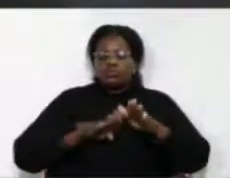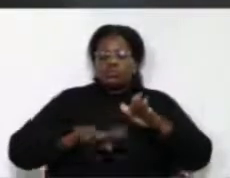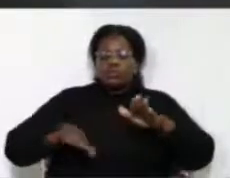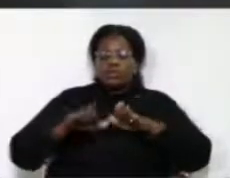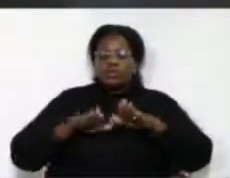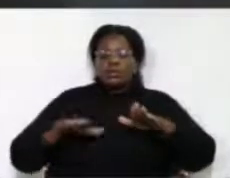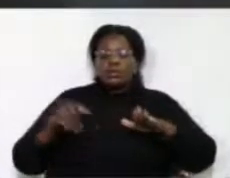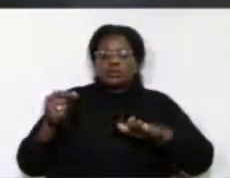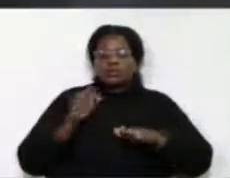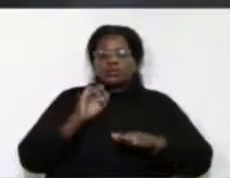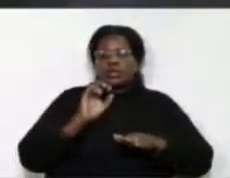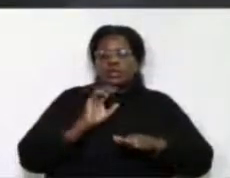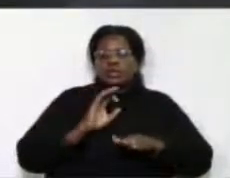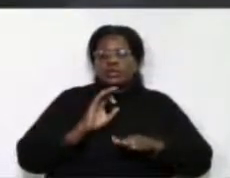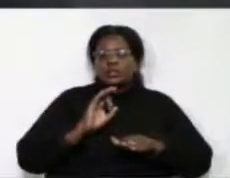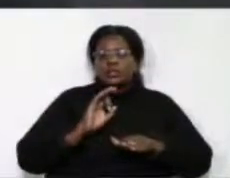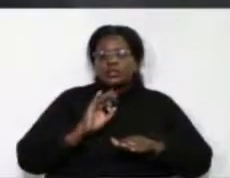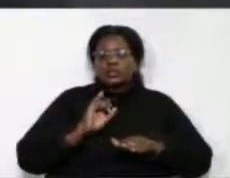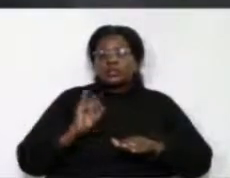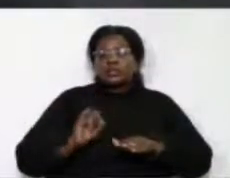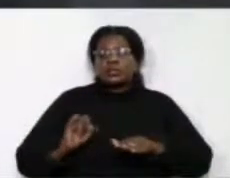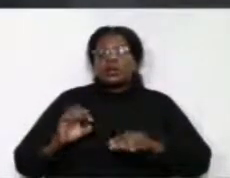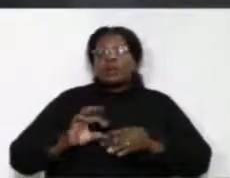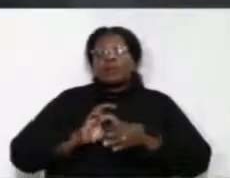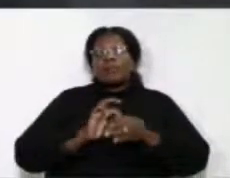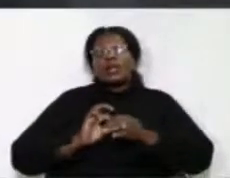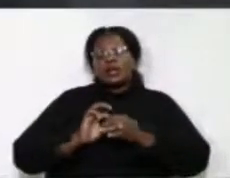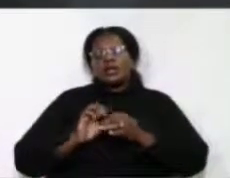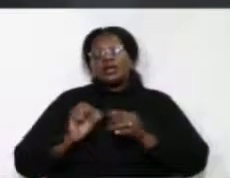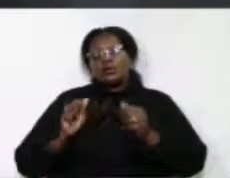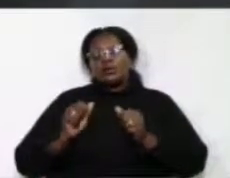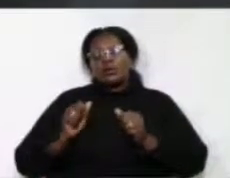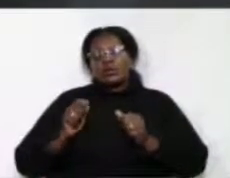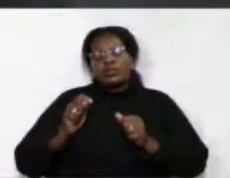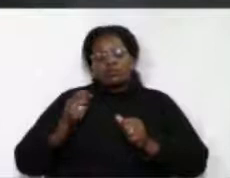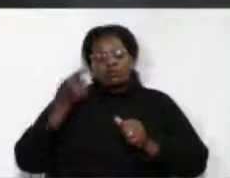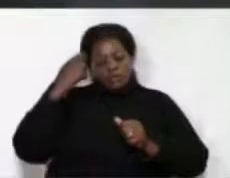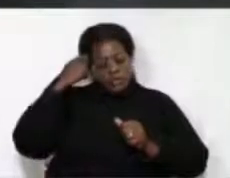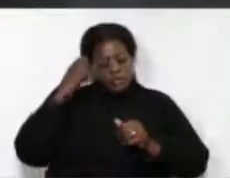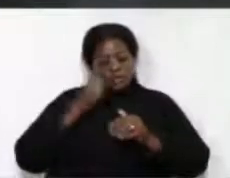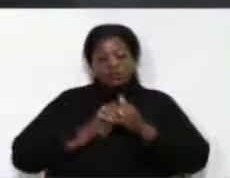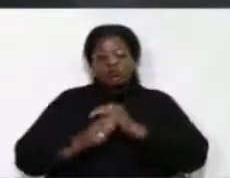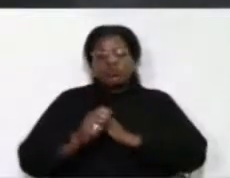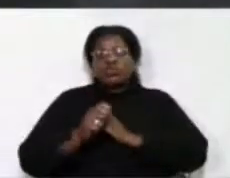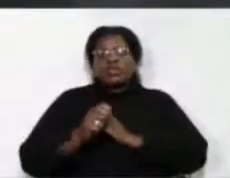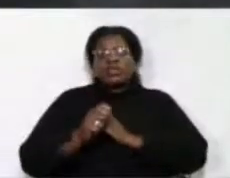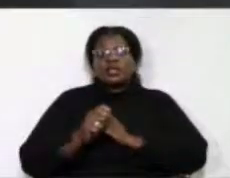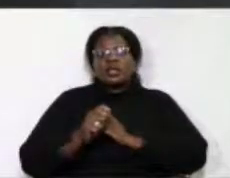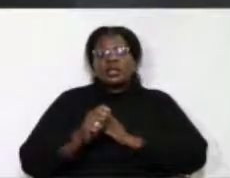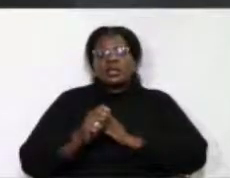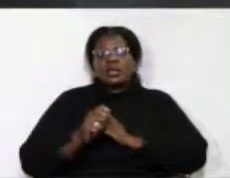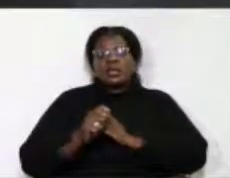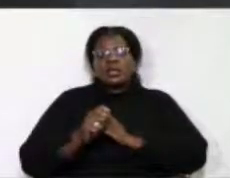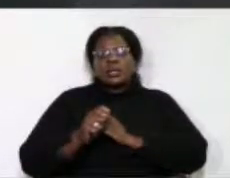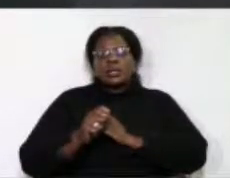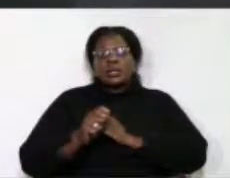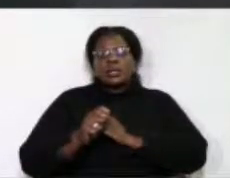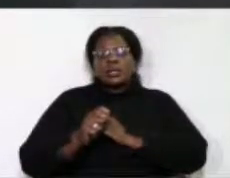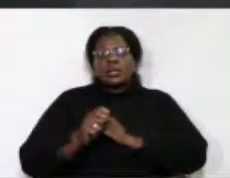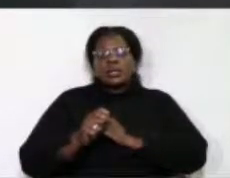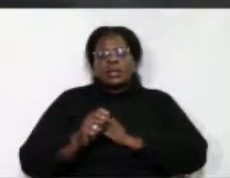with the partners, which is Ministry of Industrialization and Trade. Ministry of